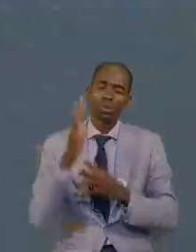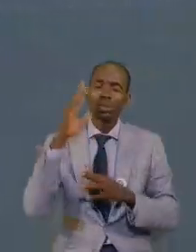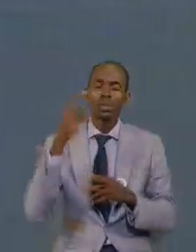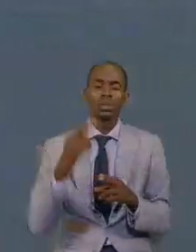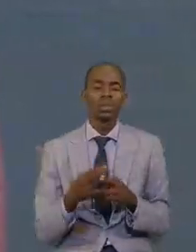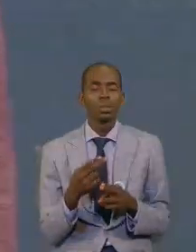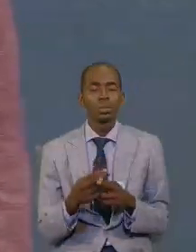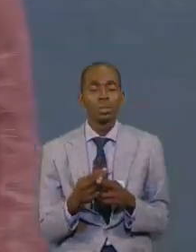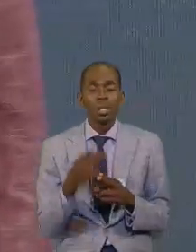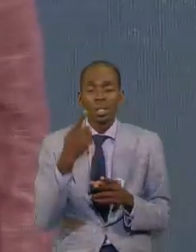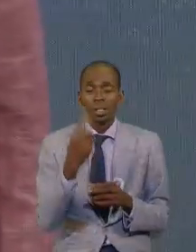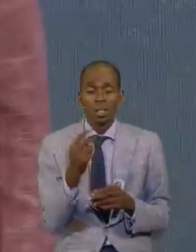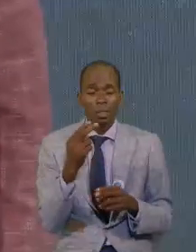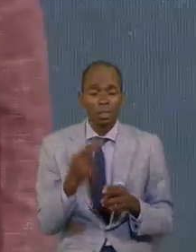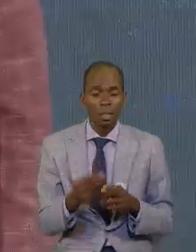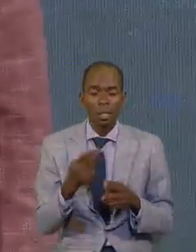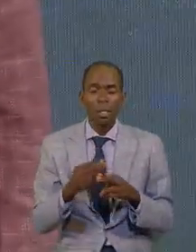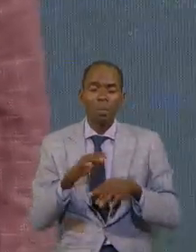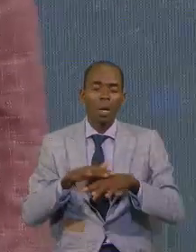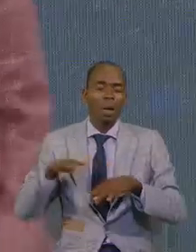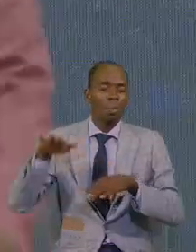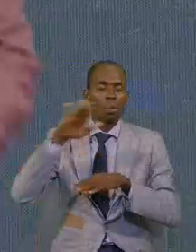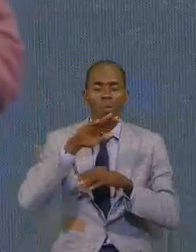the name above every name,